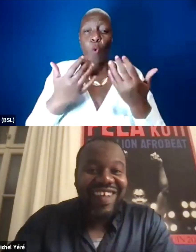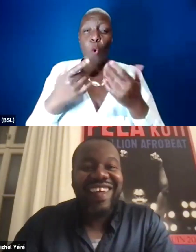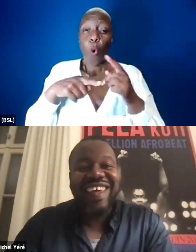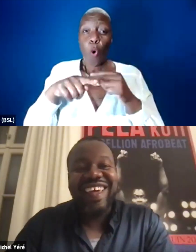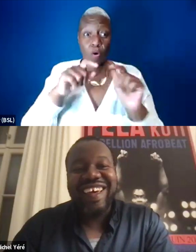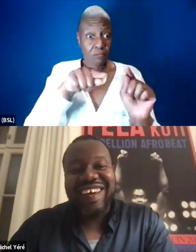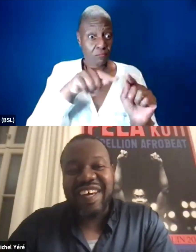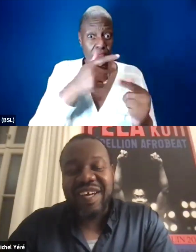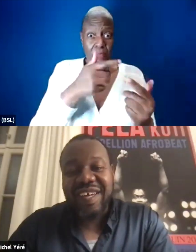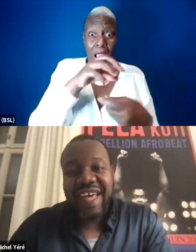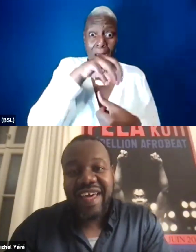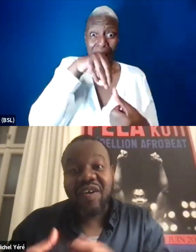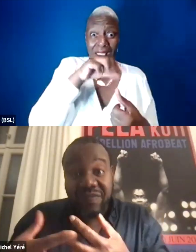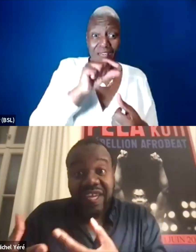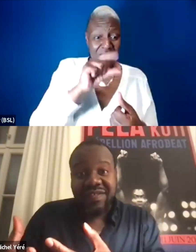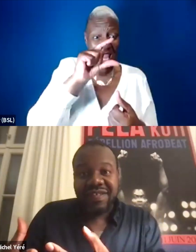case